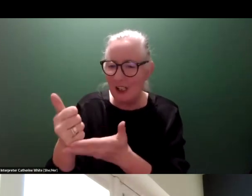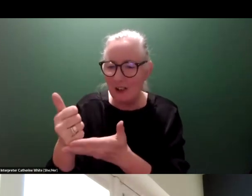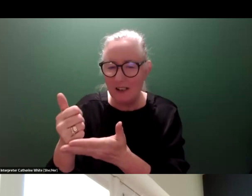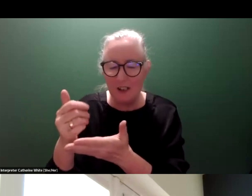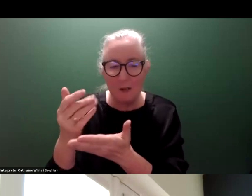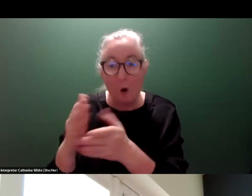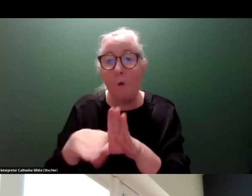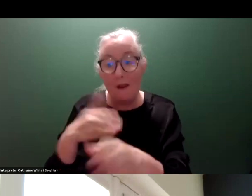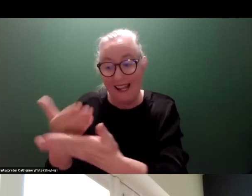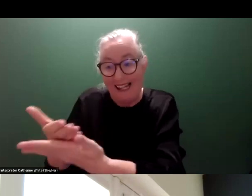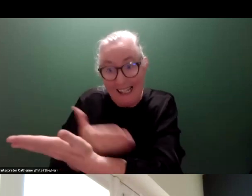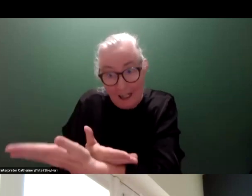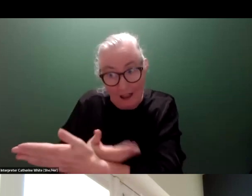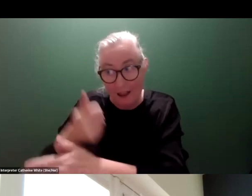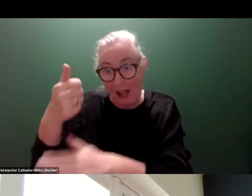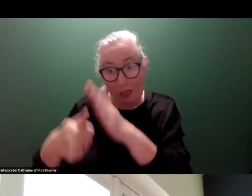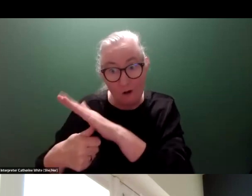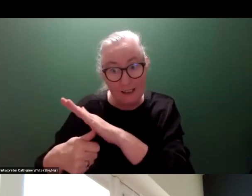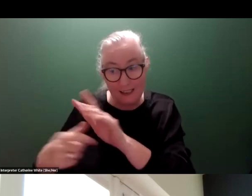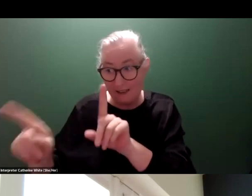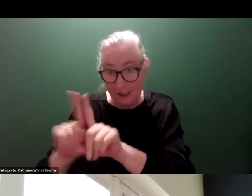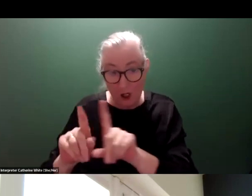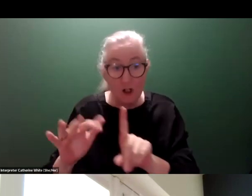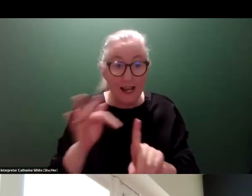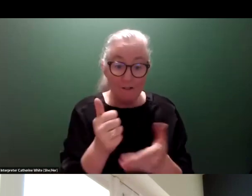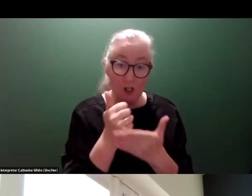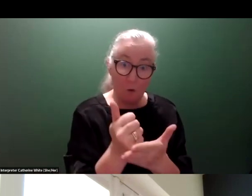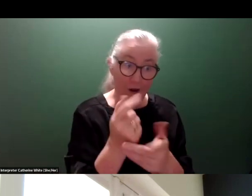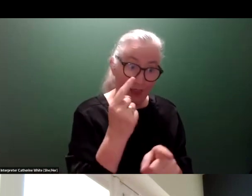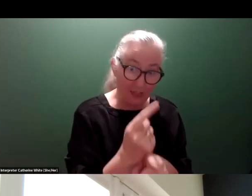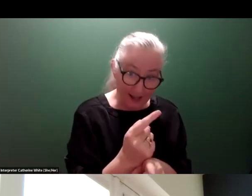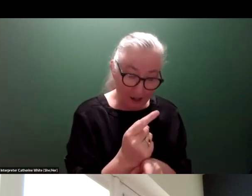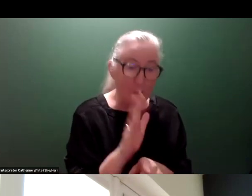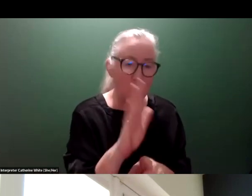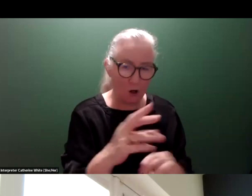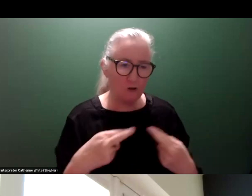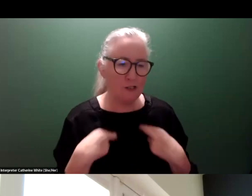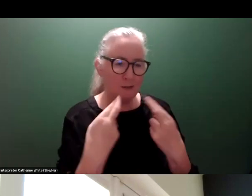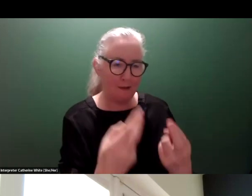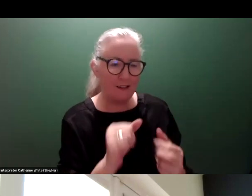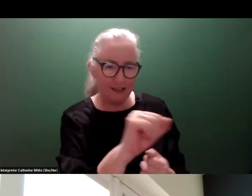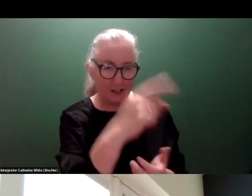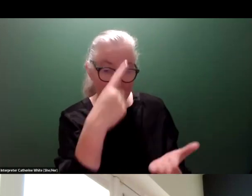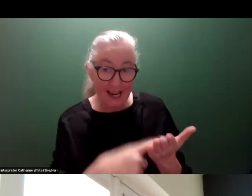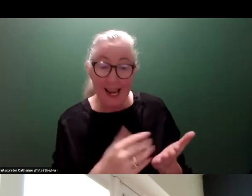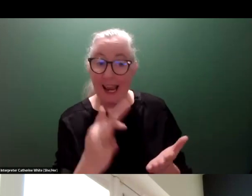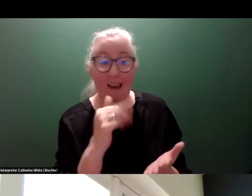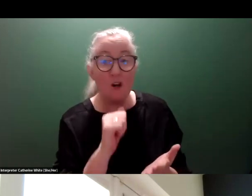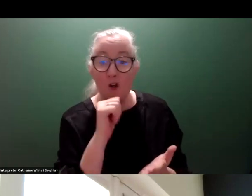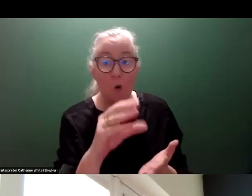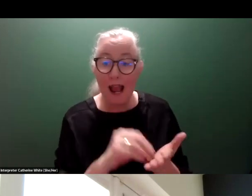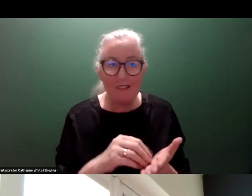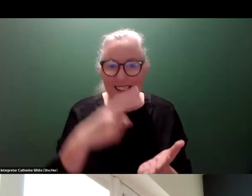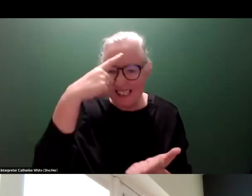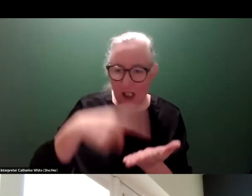authority. So if supporters exist, the arrangements must be respected. If there is no decision arrangement